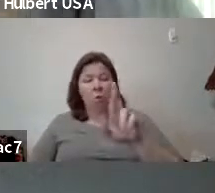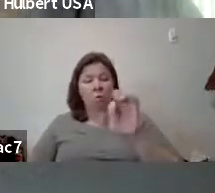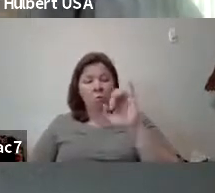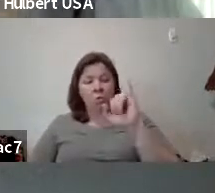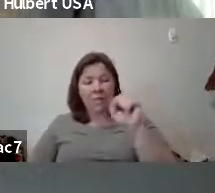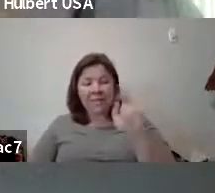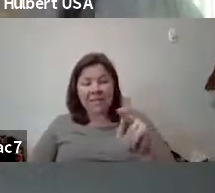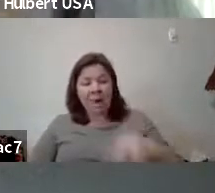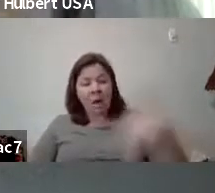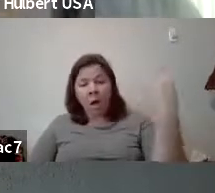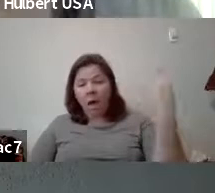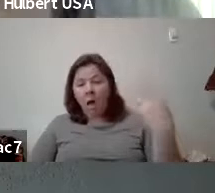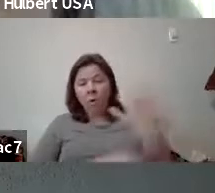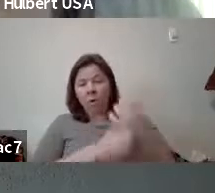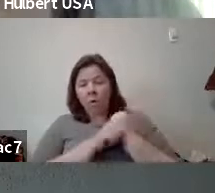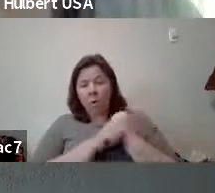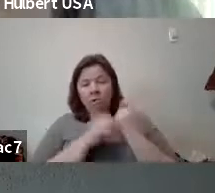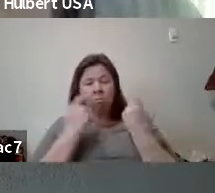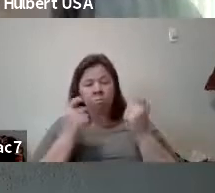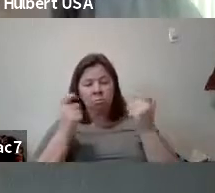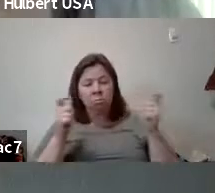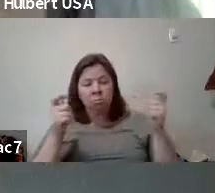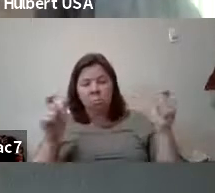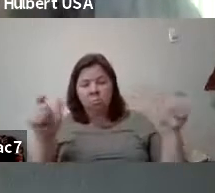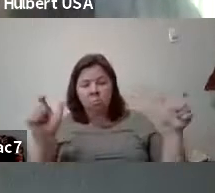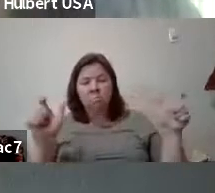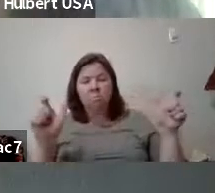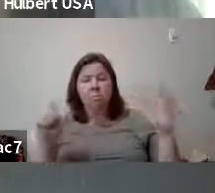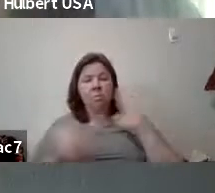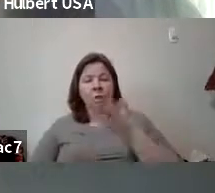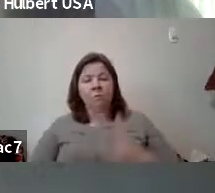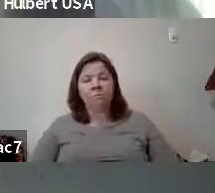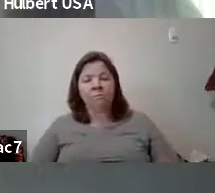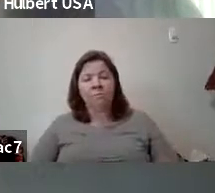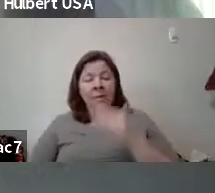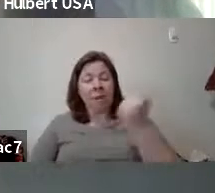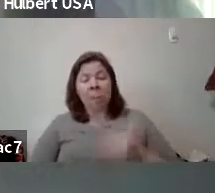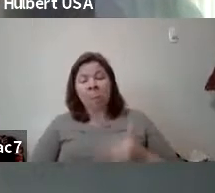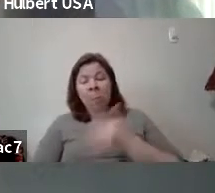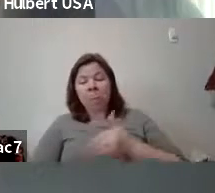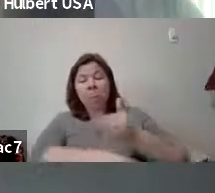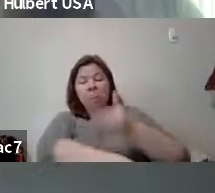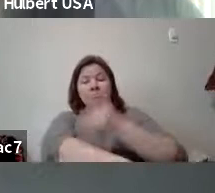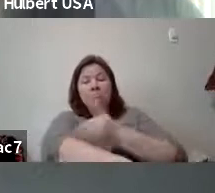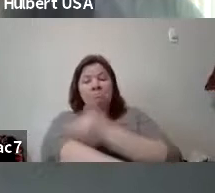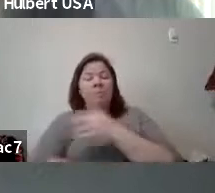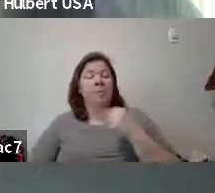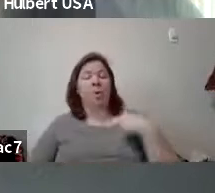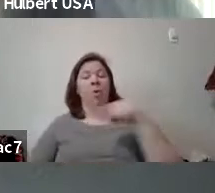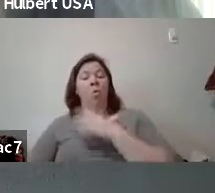reward. And the rewards just keep getting bigger and bigger and better and better. And we are